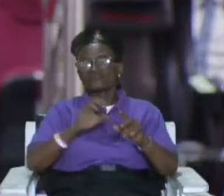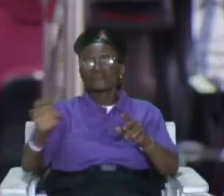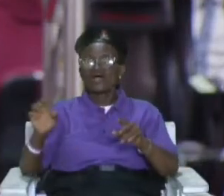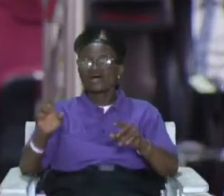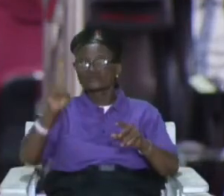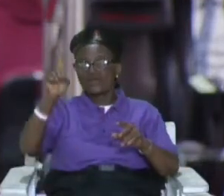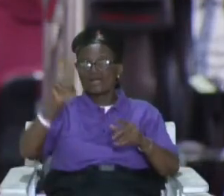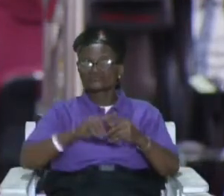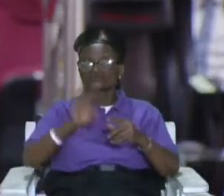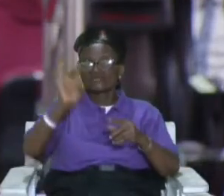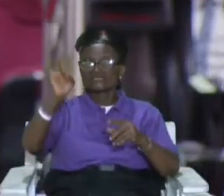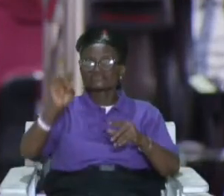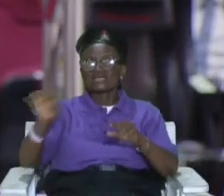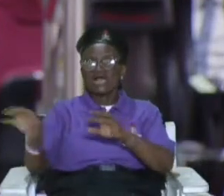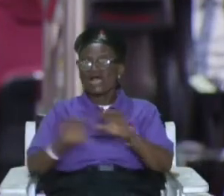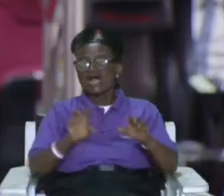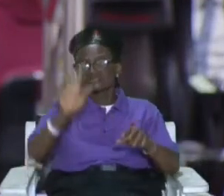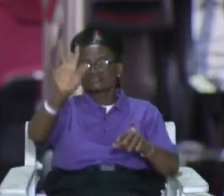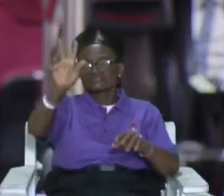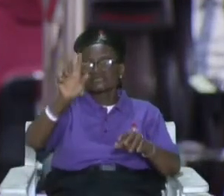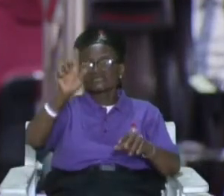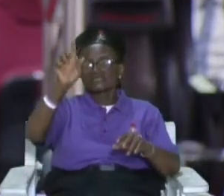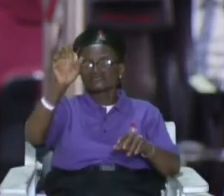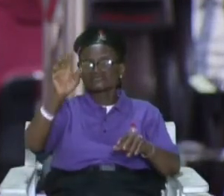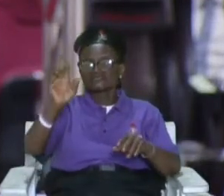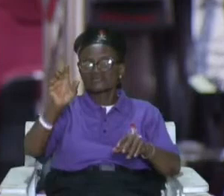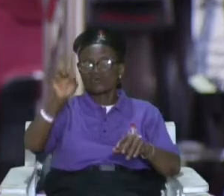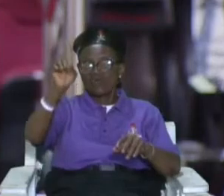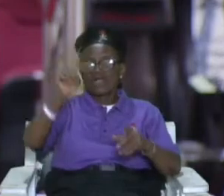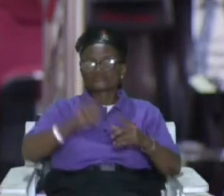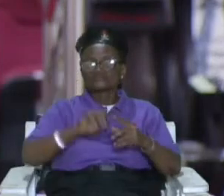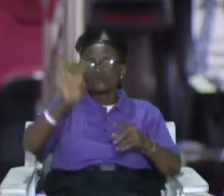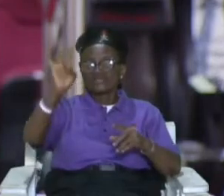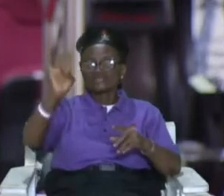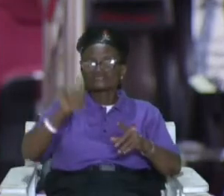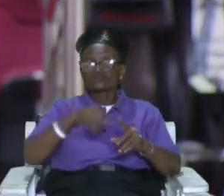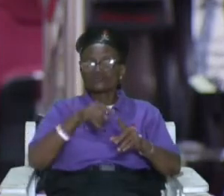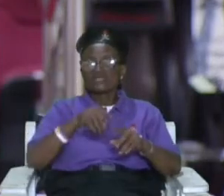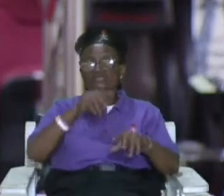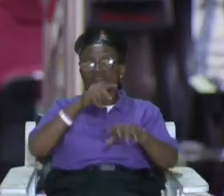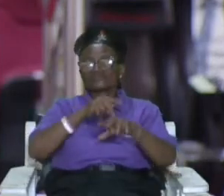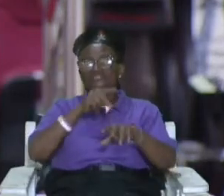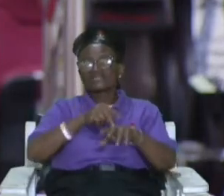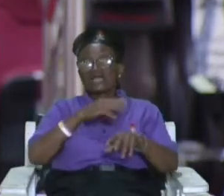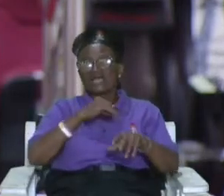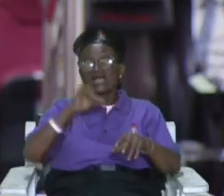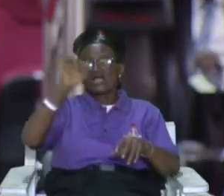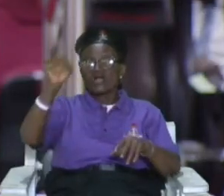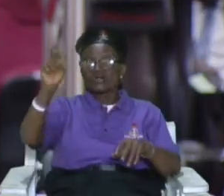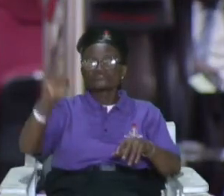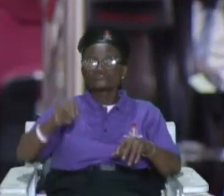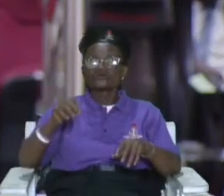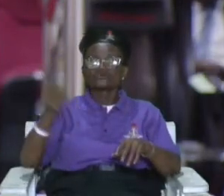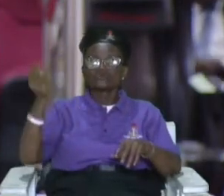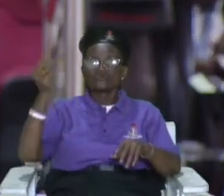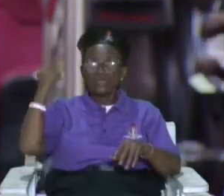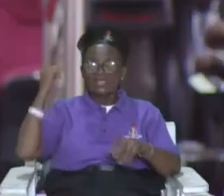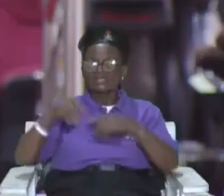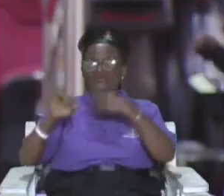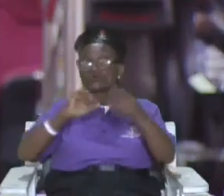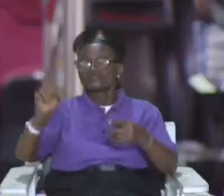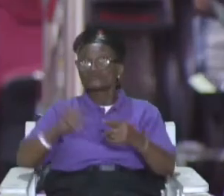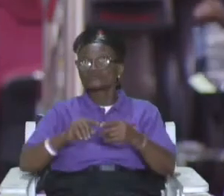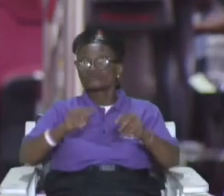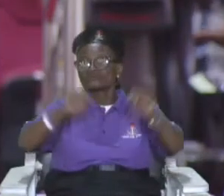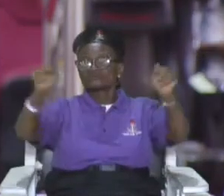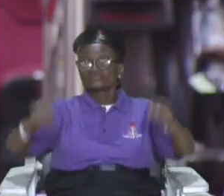Acts 3, 1 to 8, when Peter and John were going to the temple to pray, they